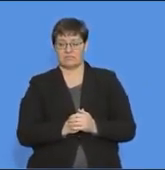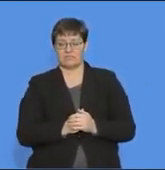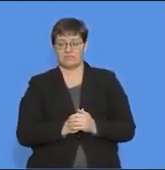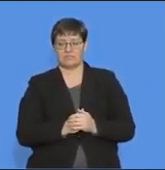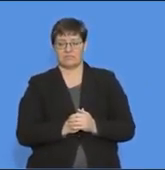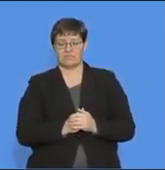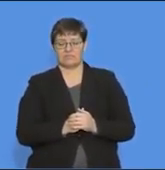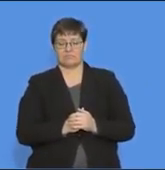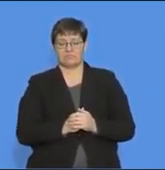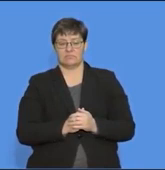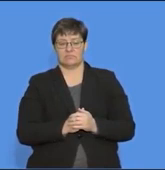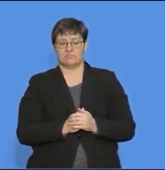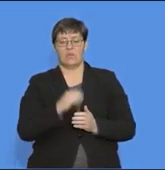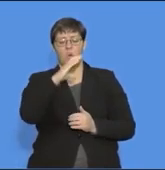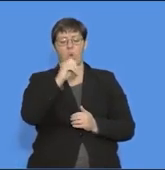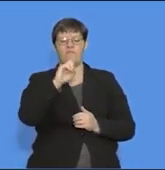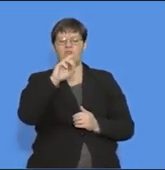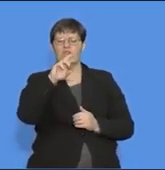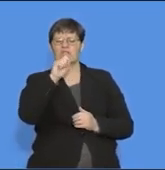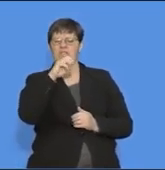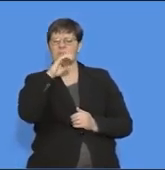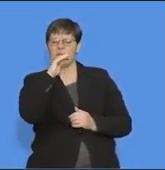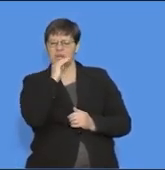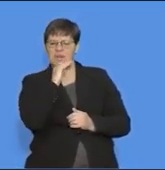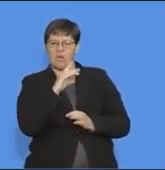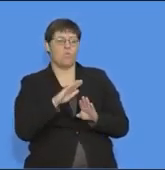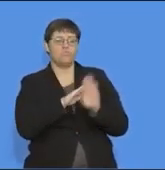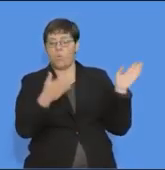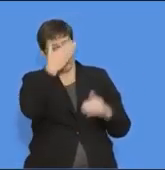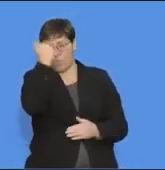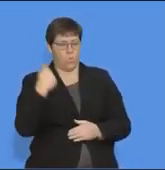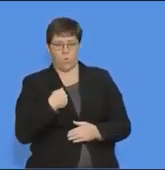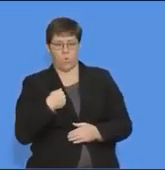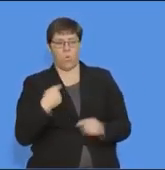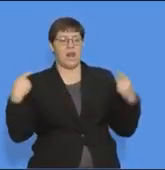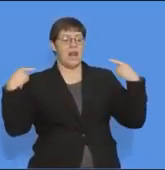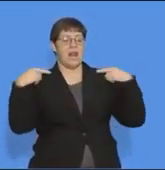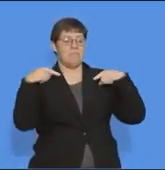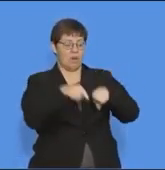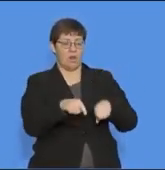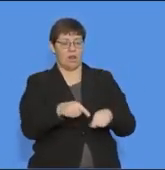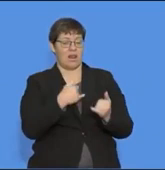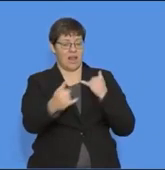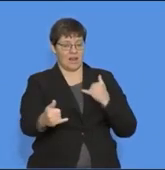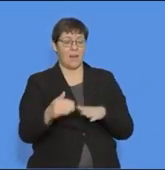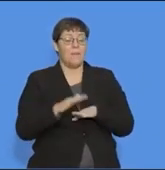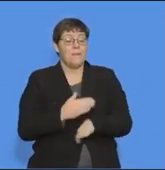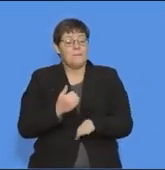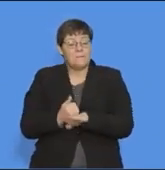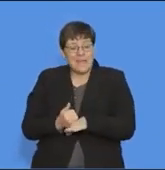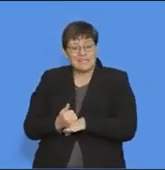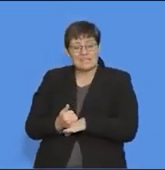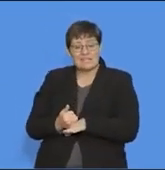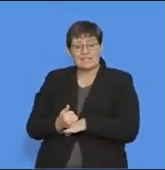corresponding angles, right? Converse means you did not know that the lines are parallel, but